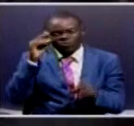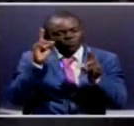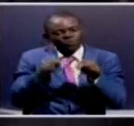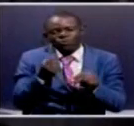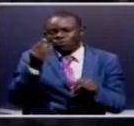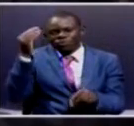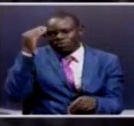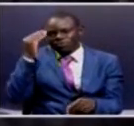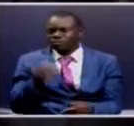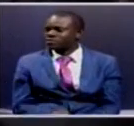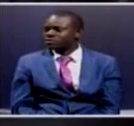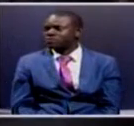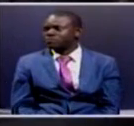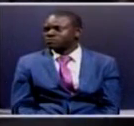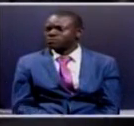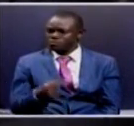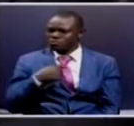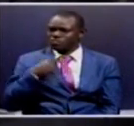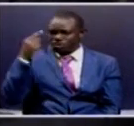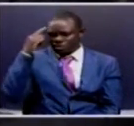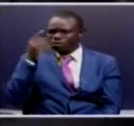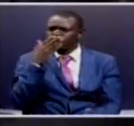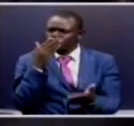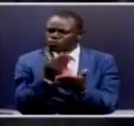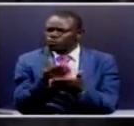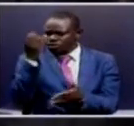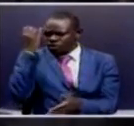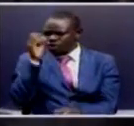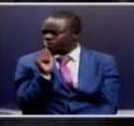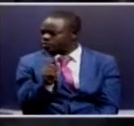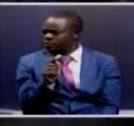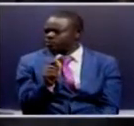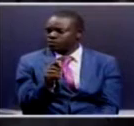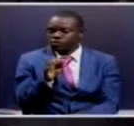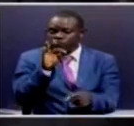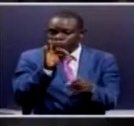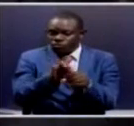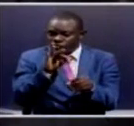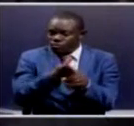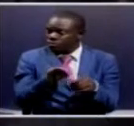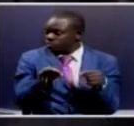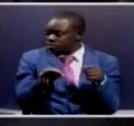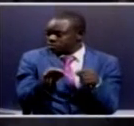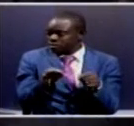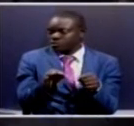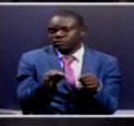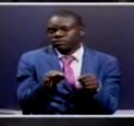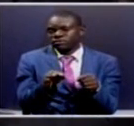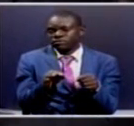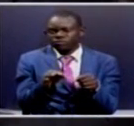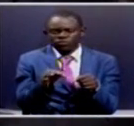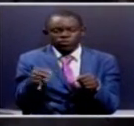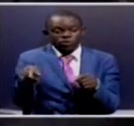Deliberately so. And I think this was a good way of putting it. The voting, if you don't arrive at a decision